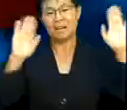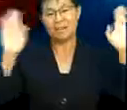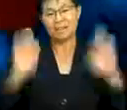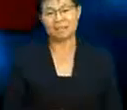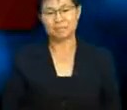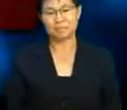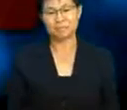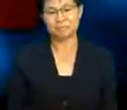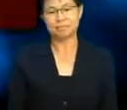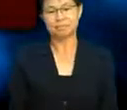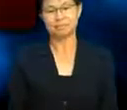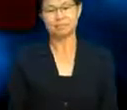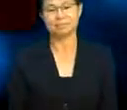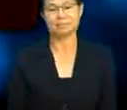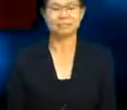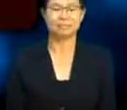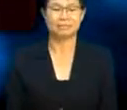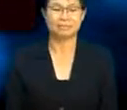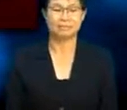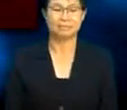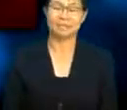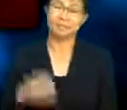Bye. Bye.